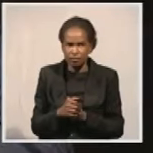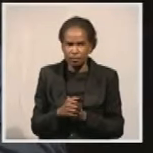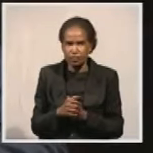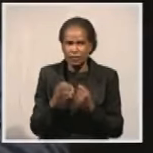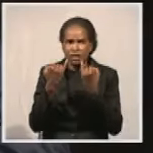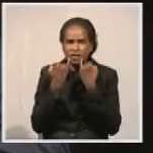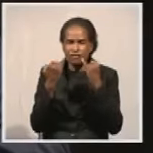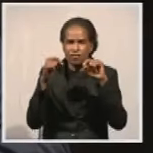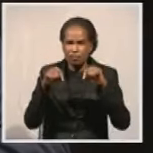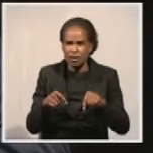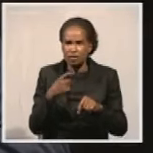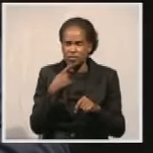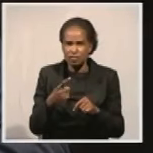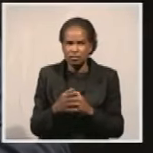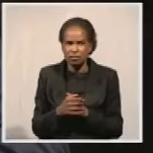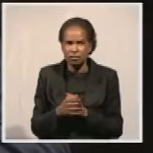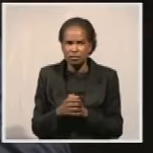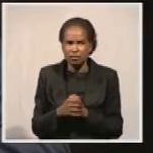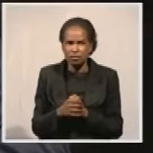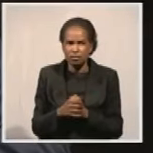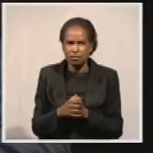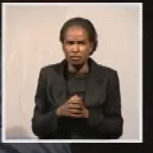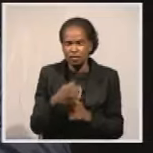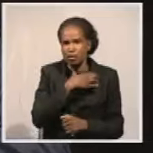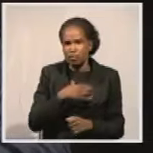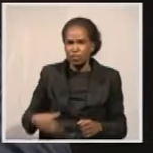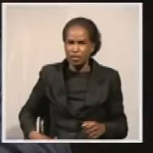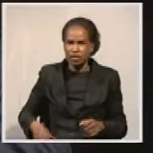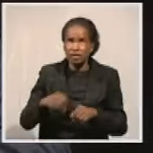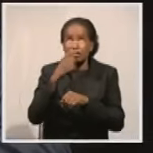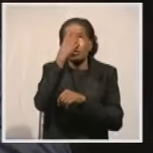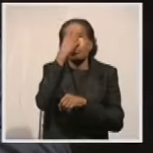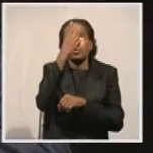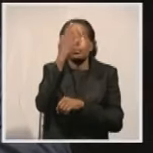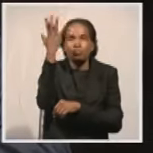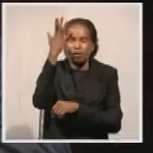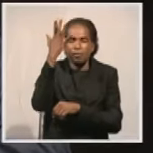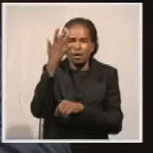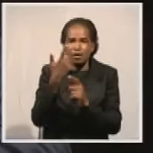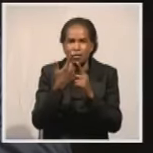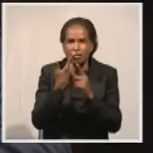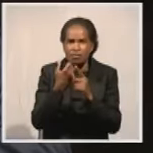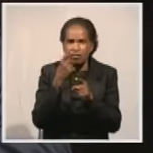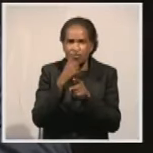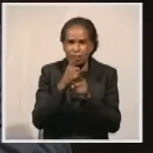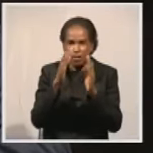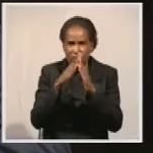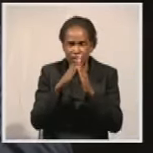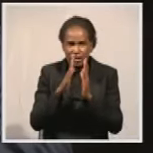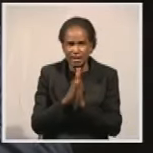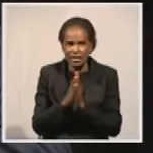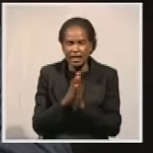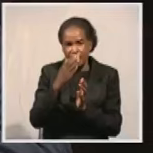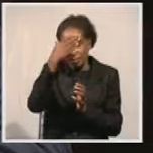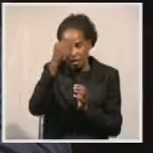being informed now that the president will be making an important announcement at 1 o'clock from State House, Dr. Nangolumbumba. So